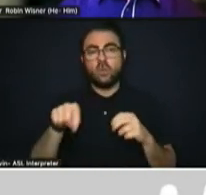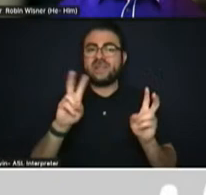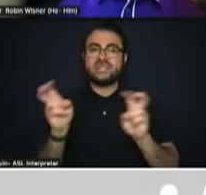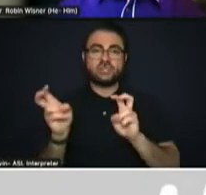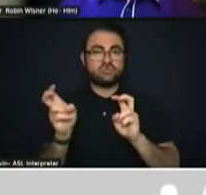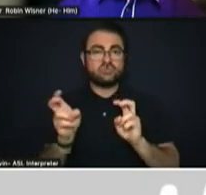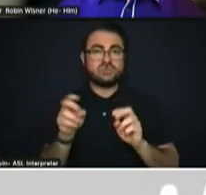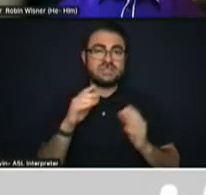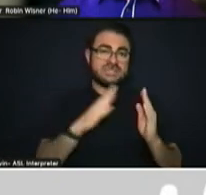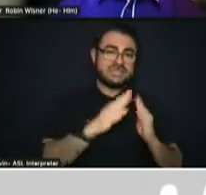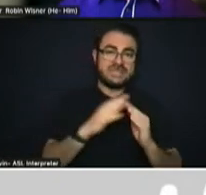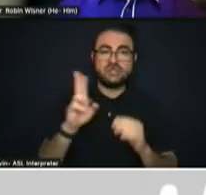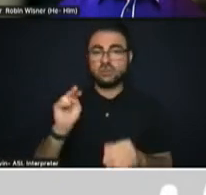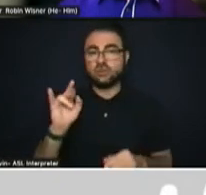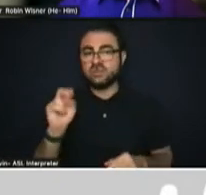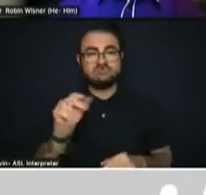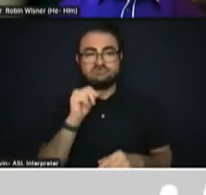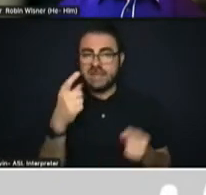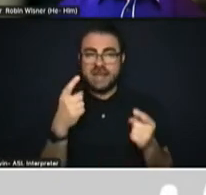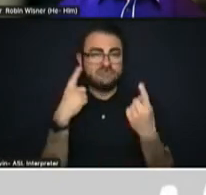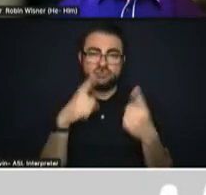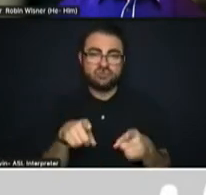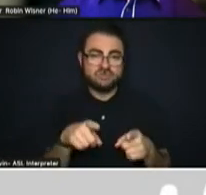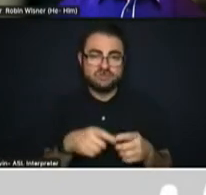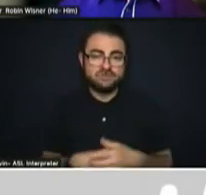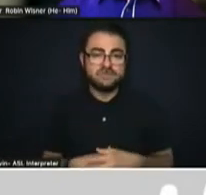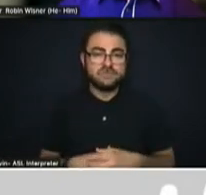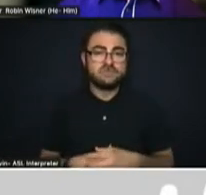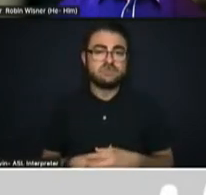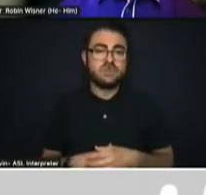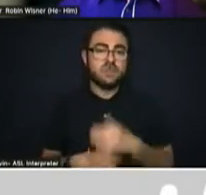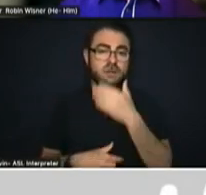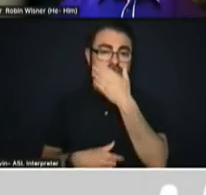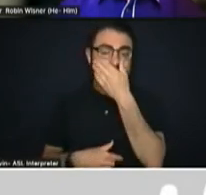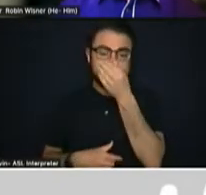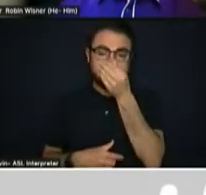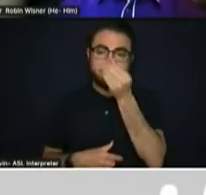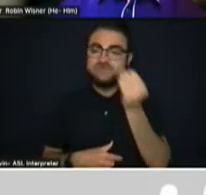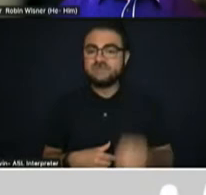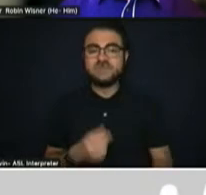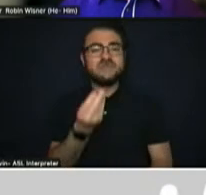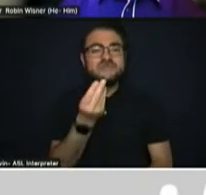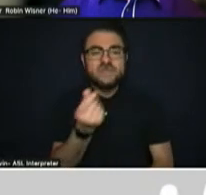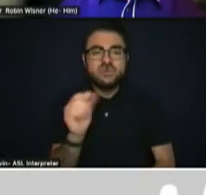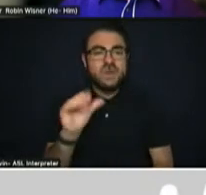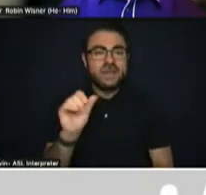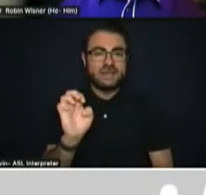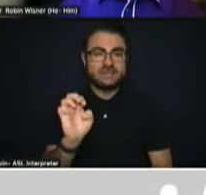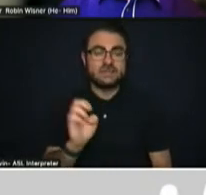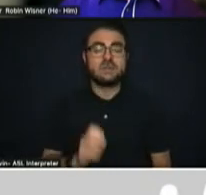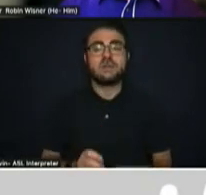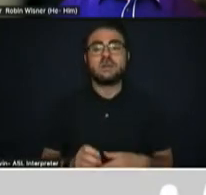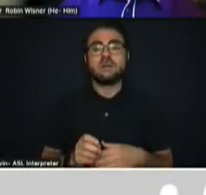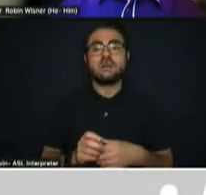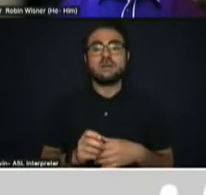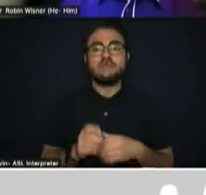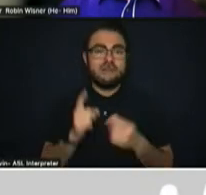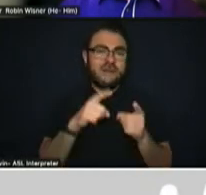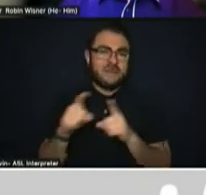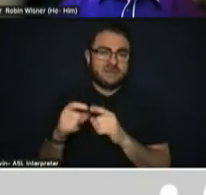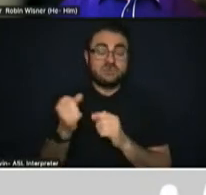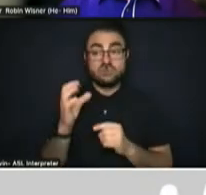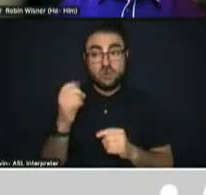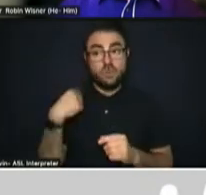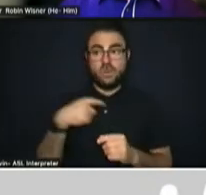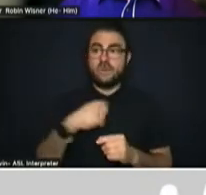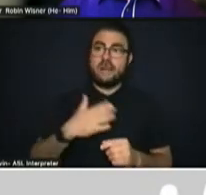And you know, we're talking about a subset of cases, so we're pleased with the fact that the city and the union were able